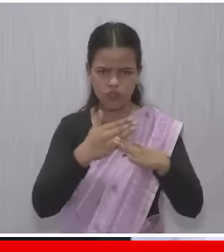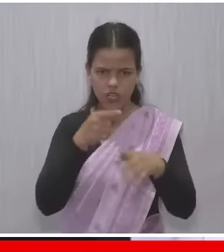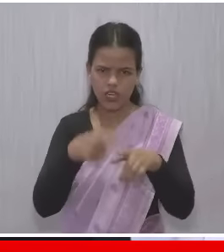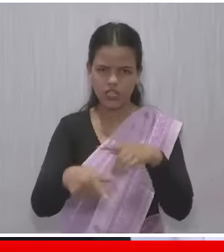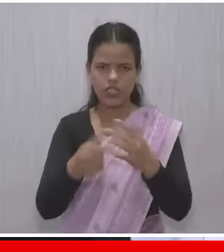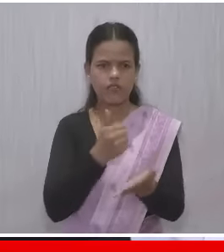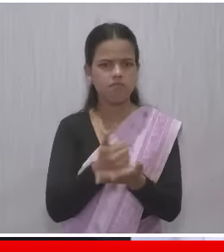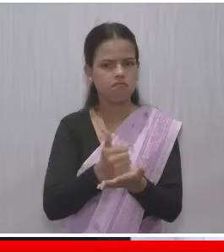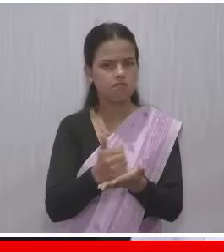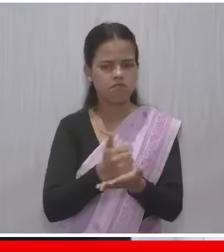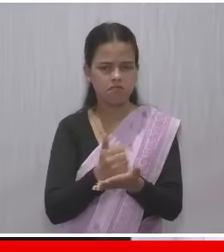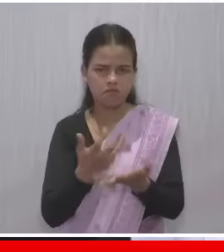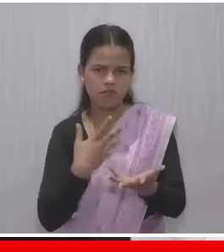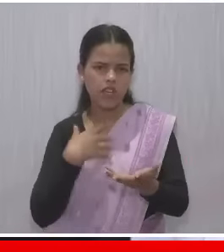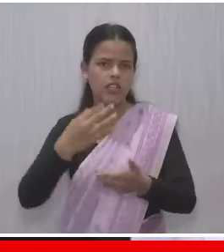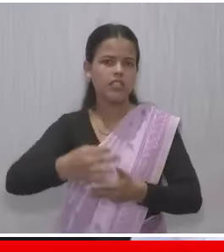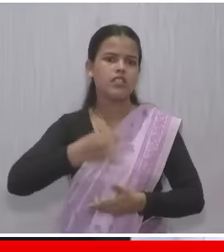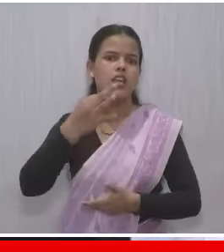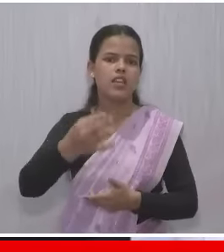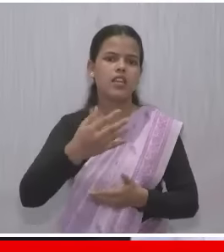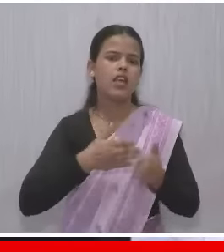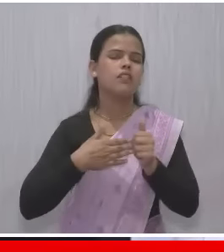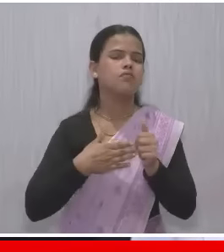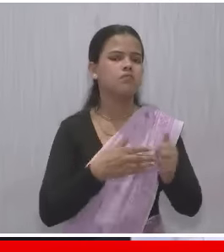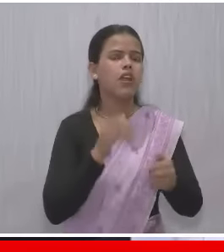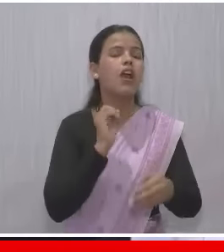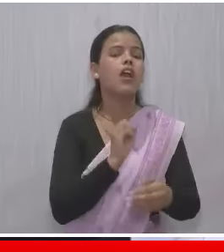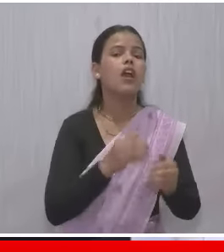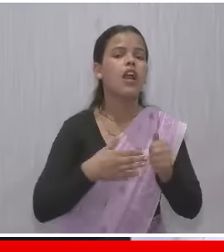in career guidance and counseling, it will be wonderful.